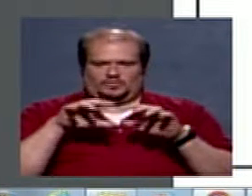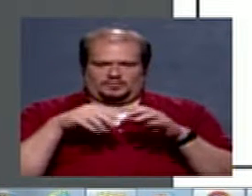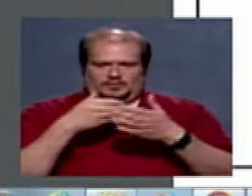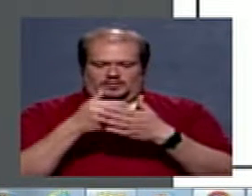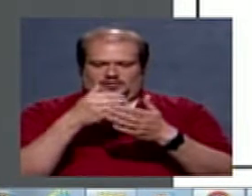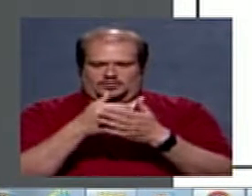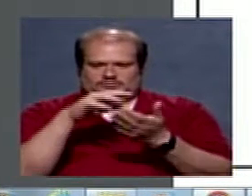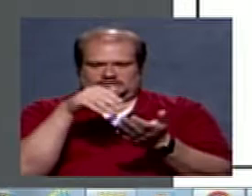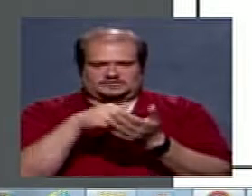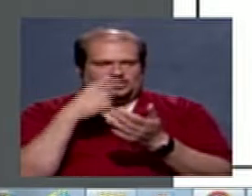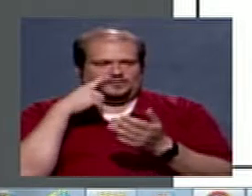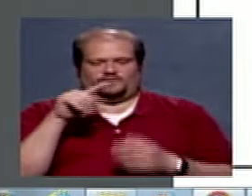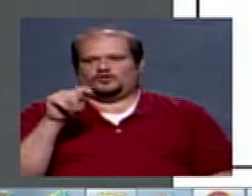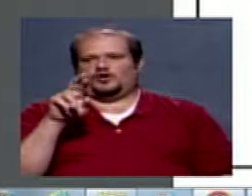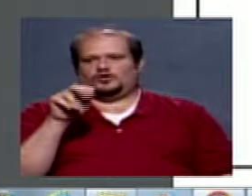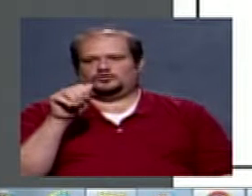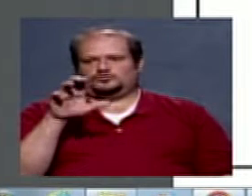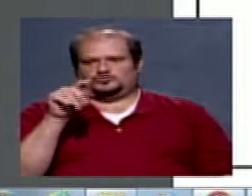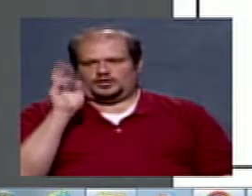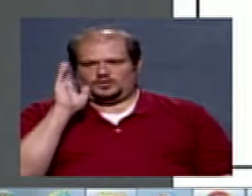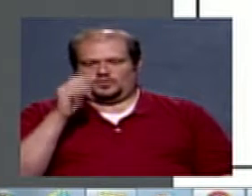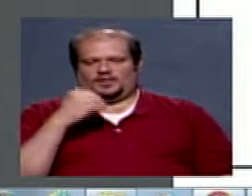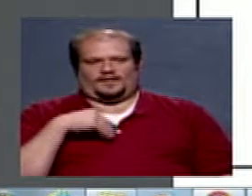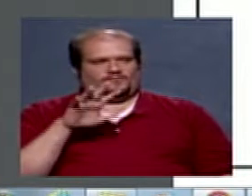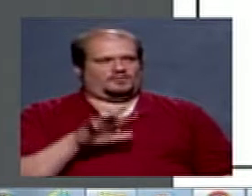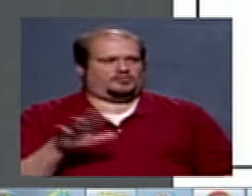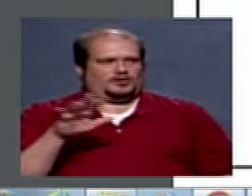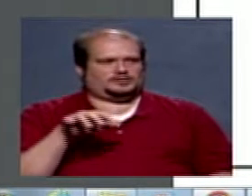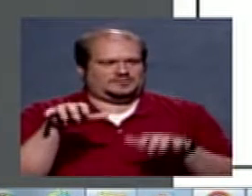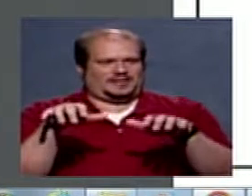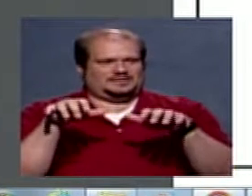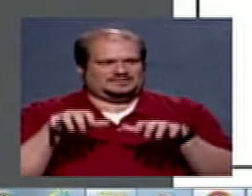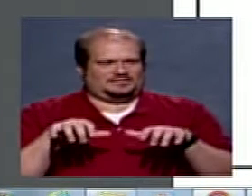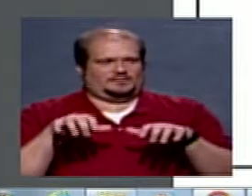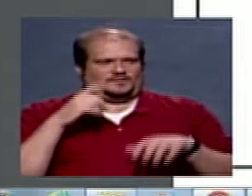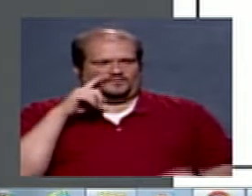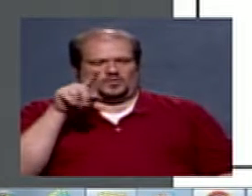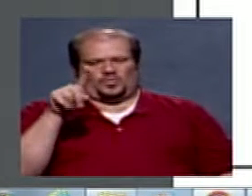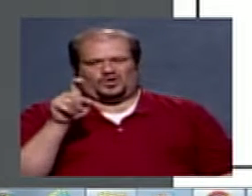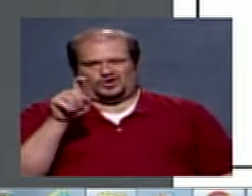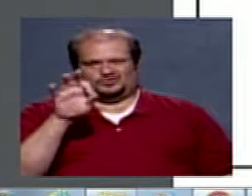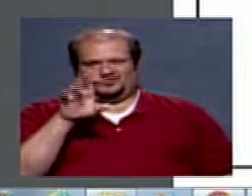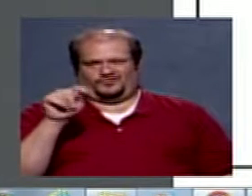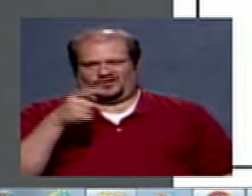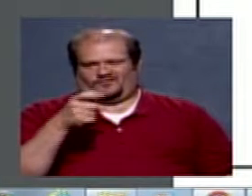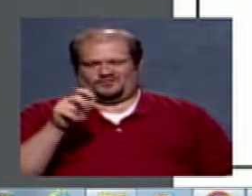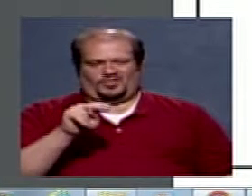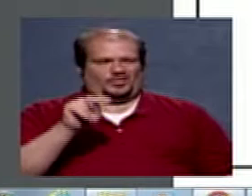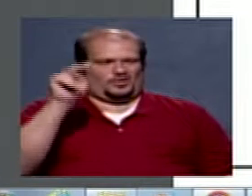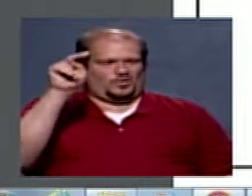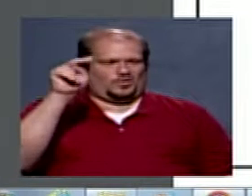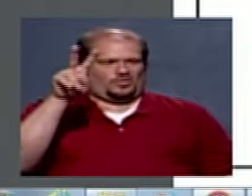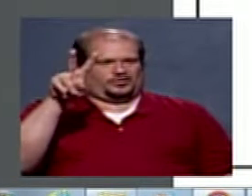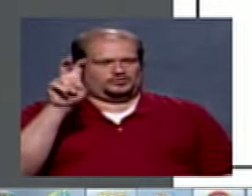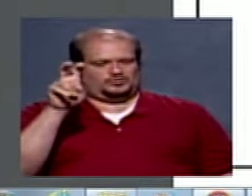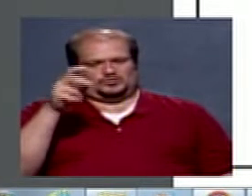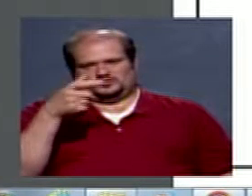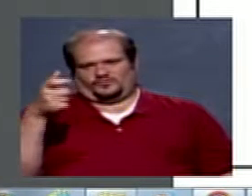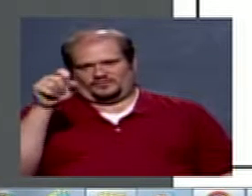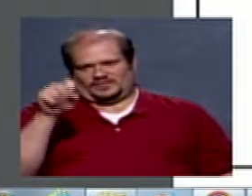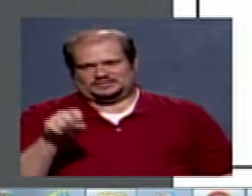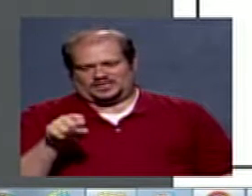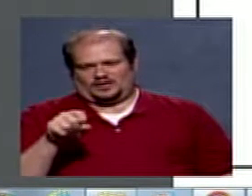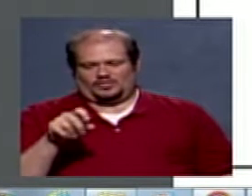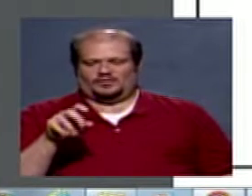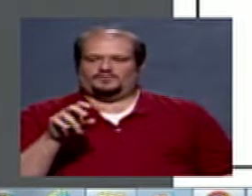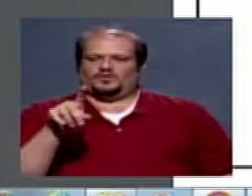near the center of the tract and will have approximate setbacks of 100 feet from the north, 200 feet from the